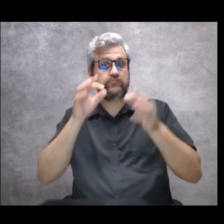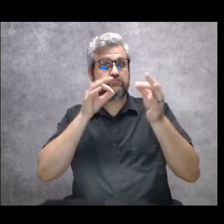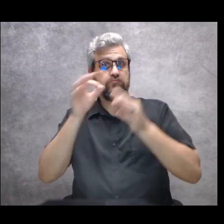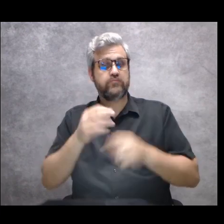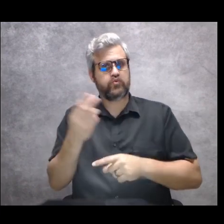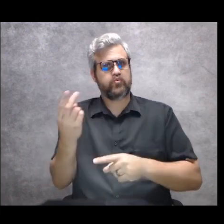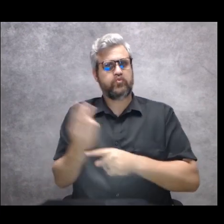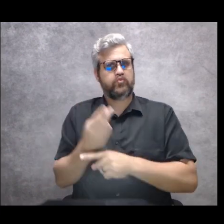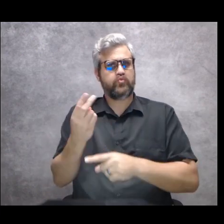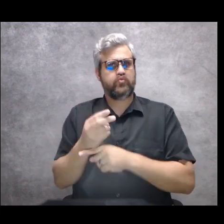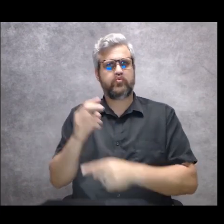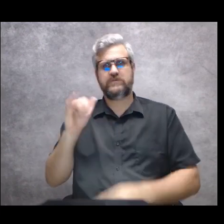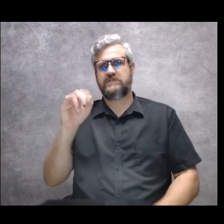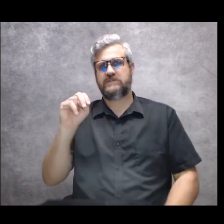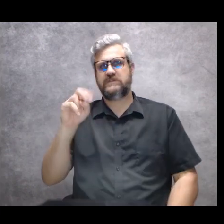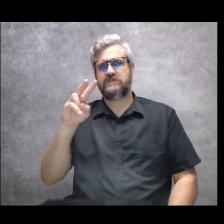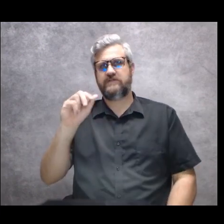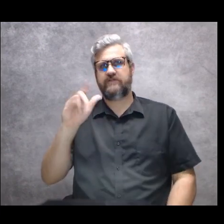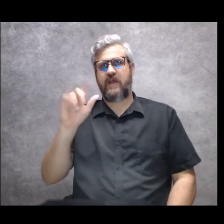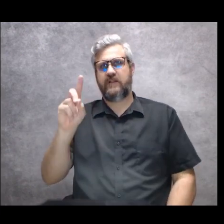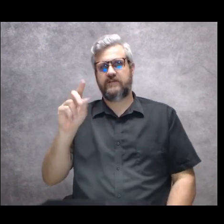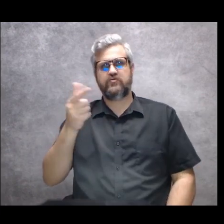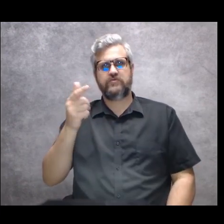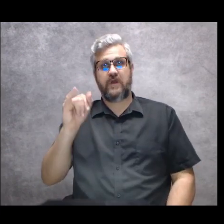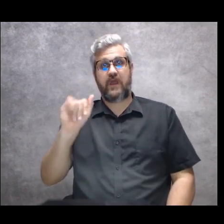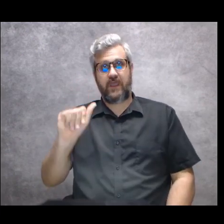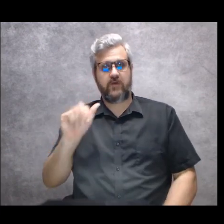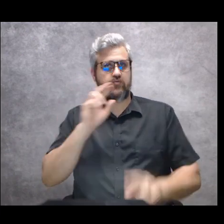the invalid GIA report.